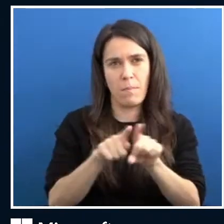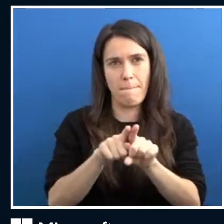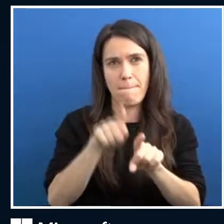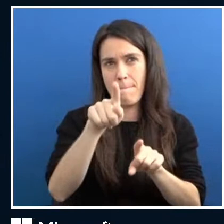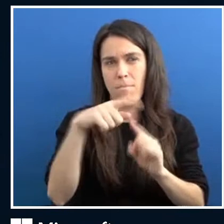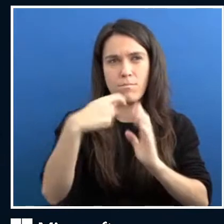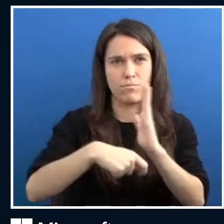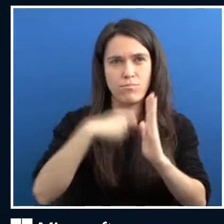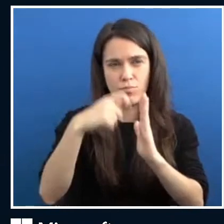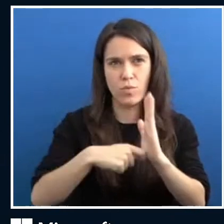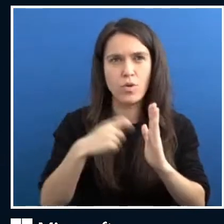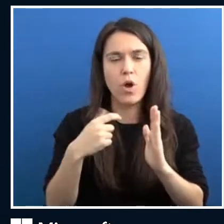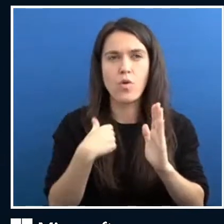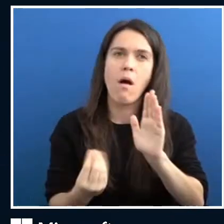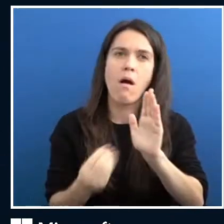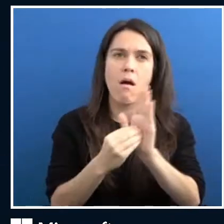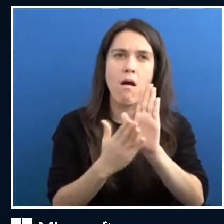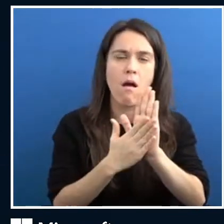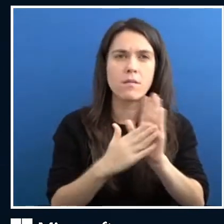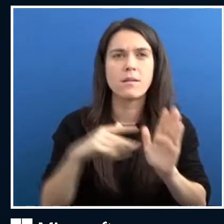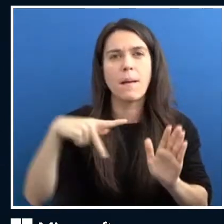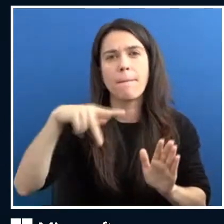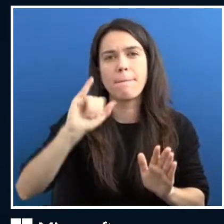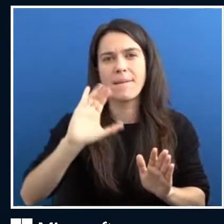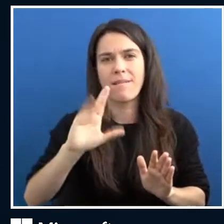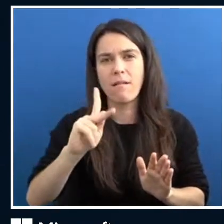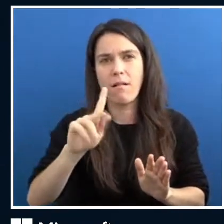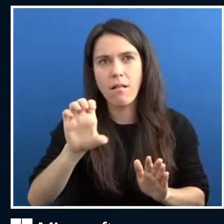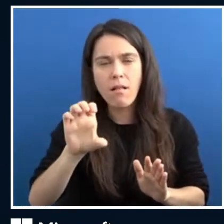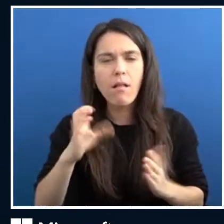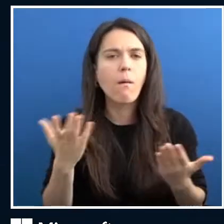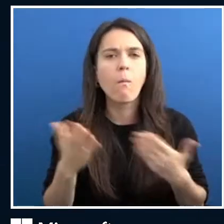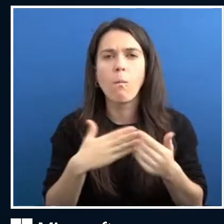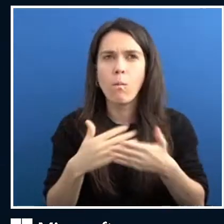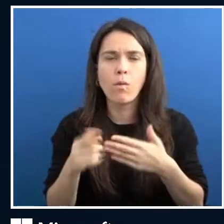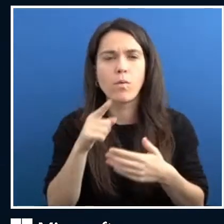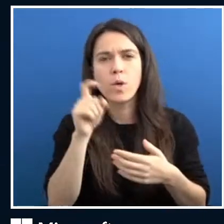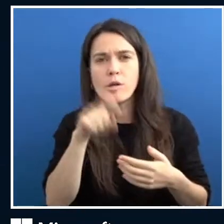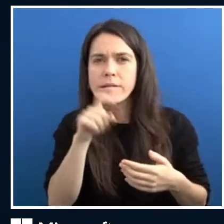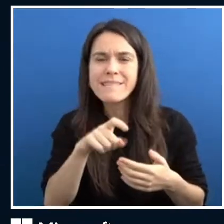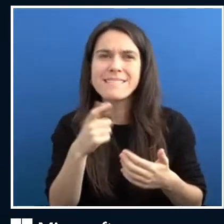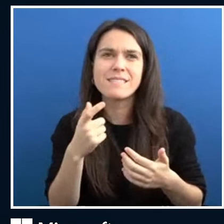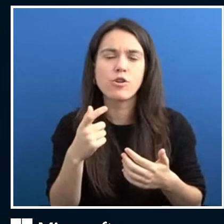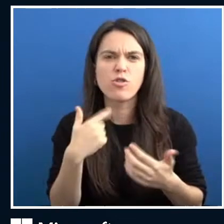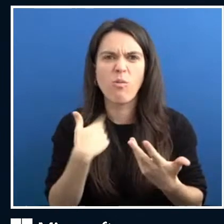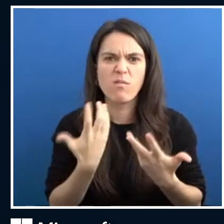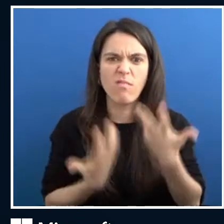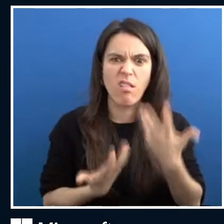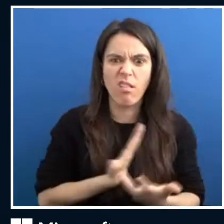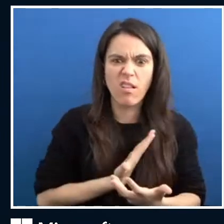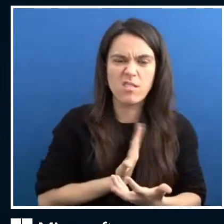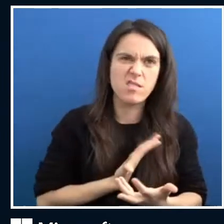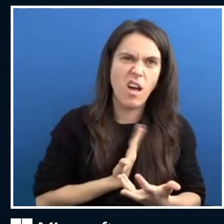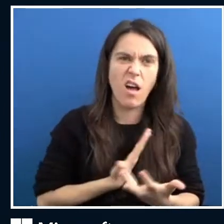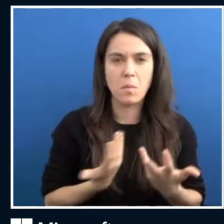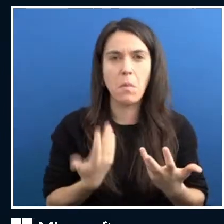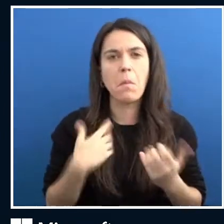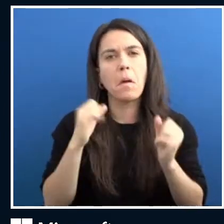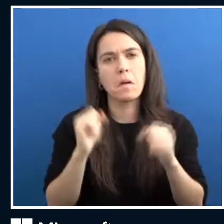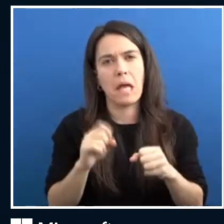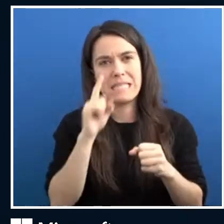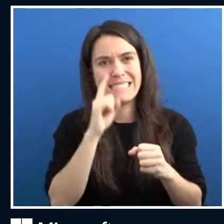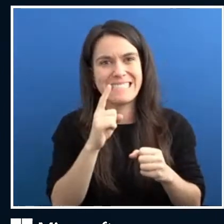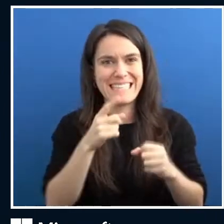on whatever you need to know about PICKLE in the resources group. So if you have any doubt about PICKLE, you could head over to the resources on